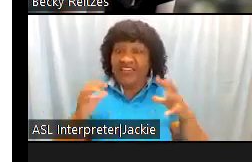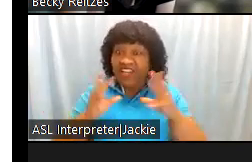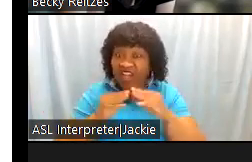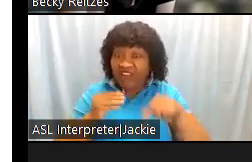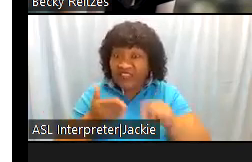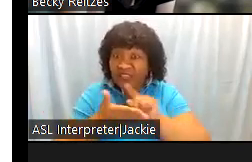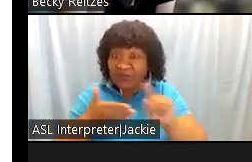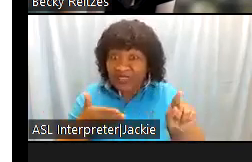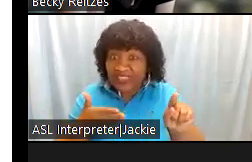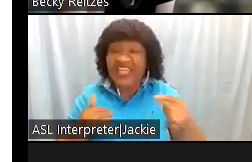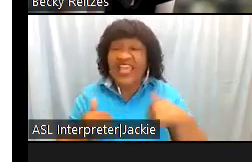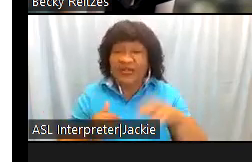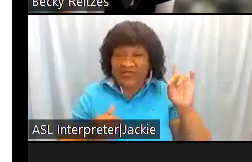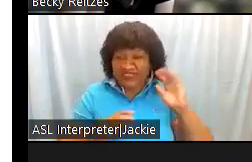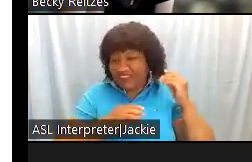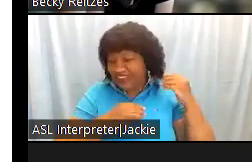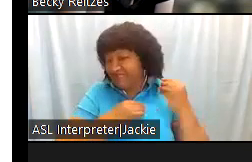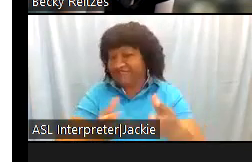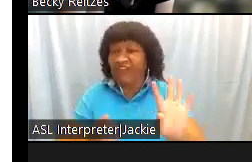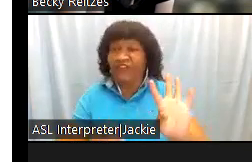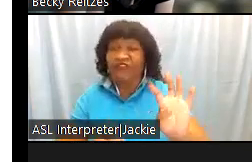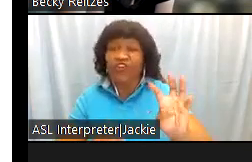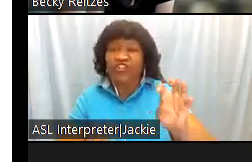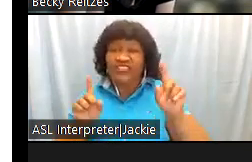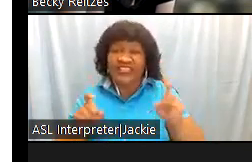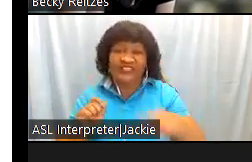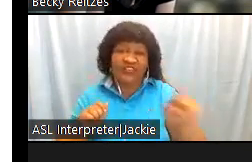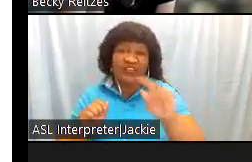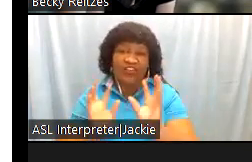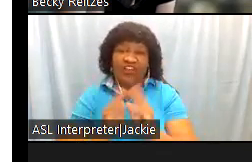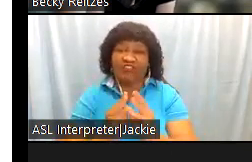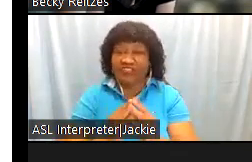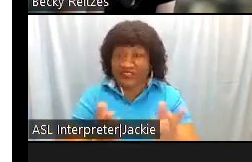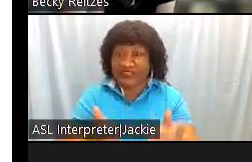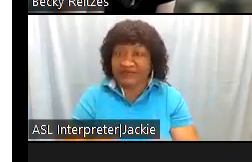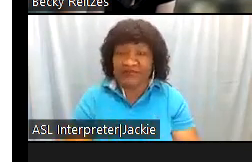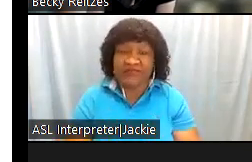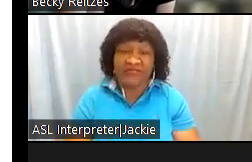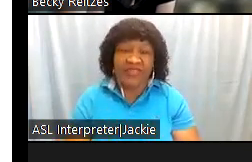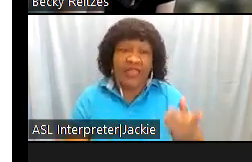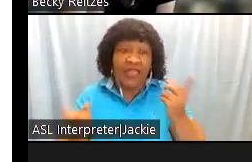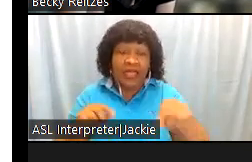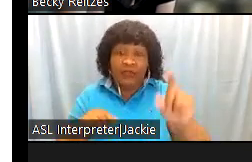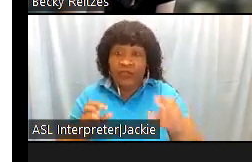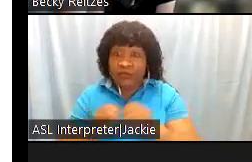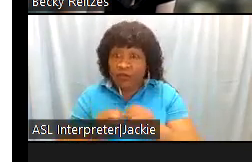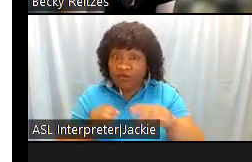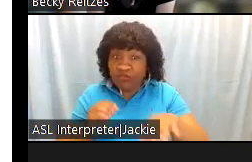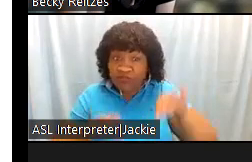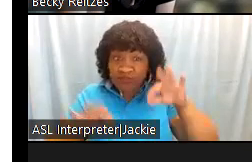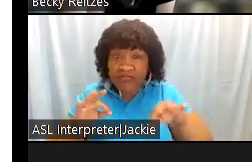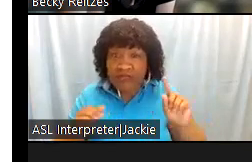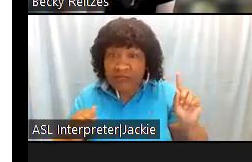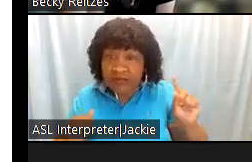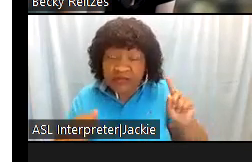week, and we were able to get them 400 tests for their conference. And then if you need help finding a